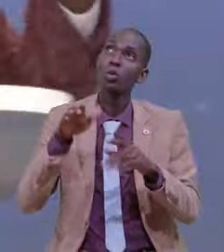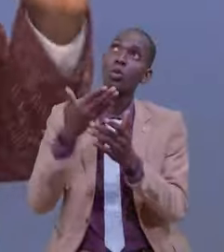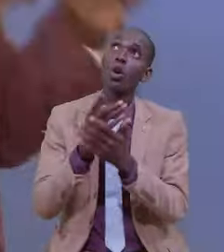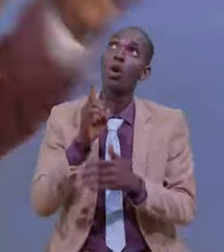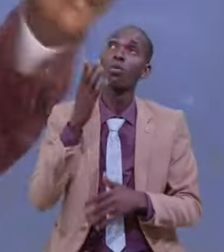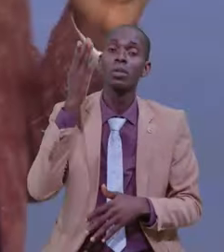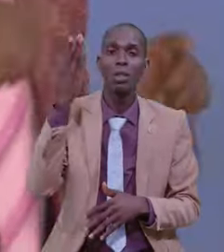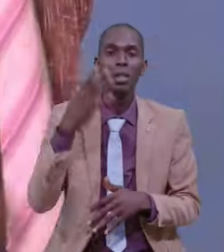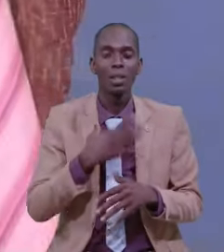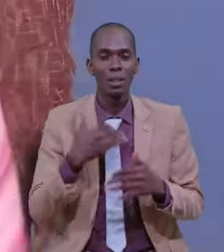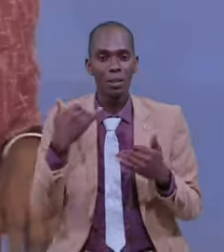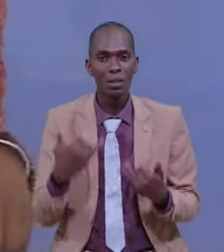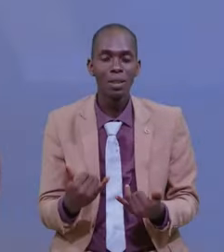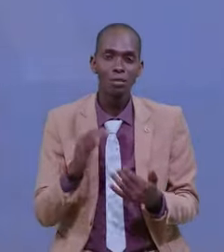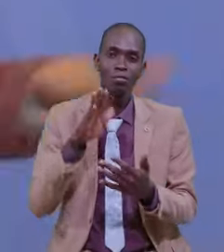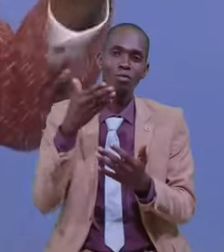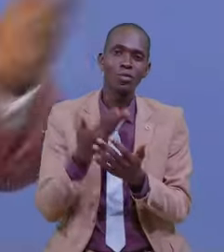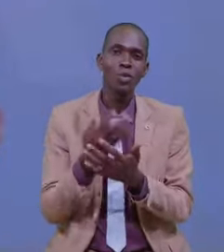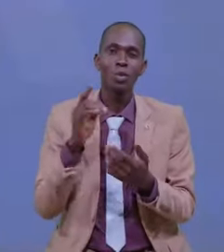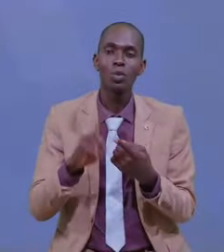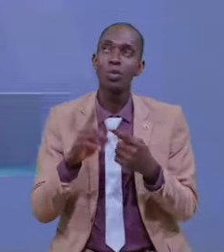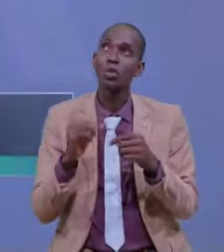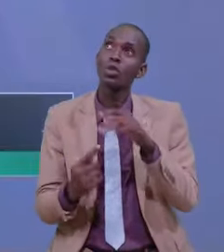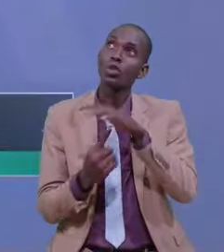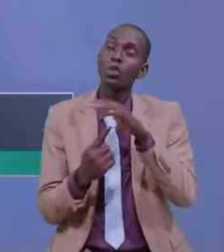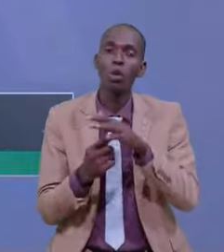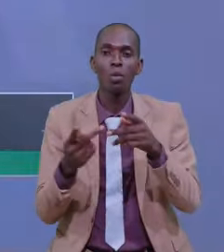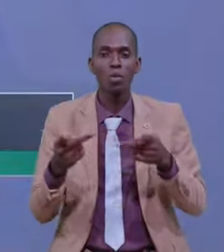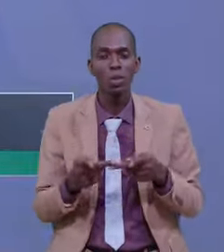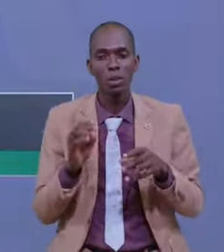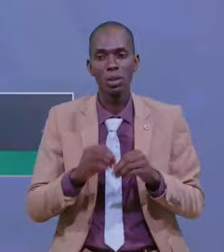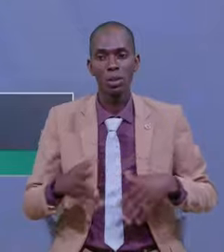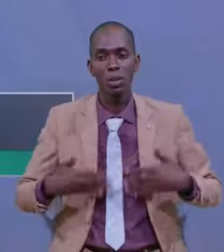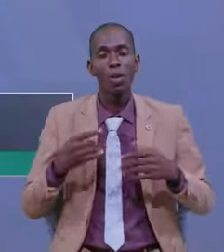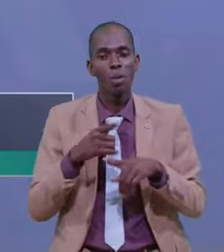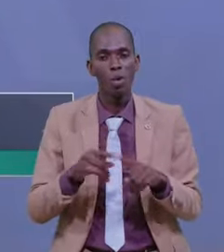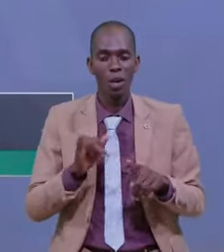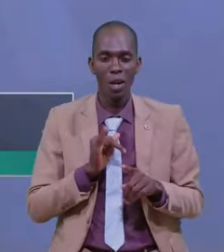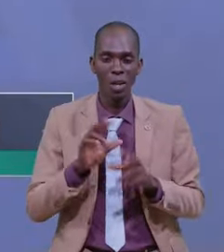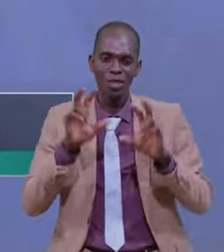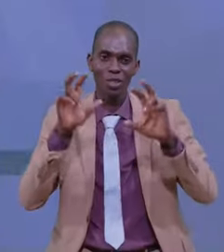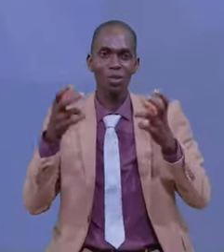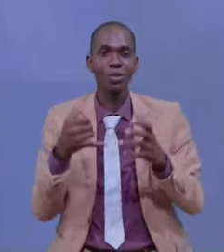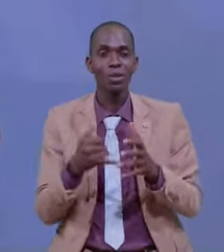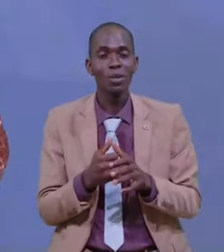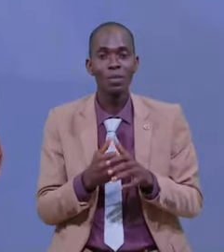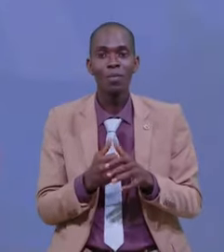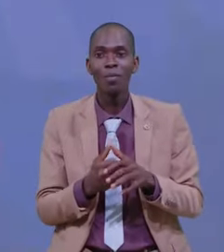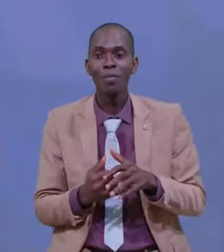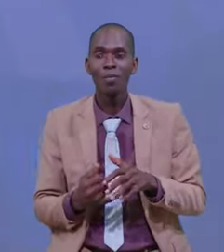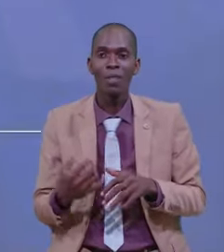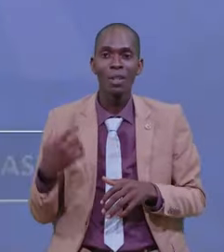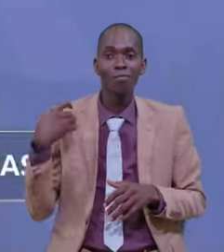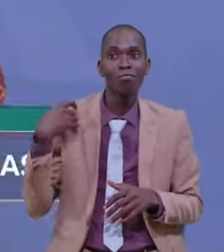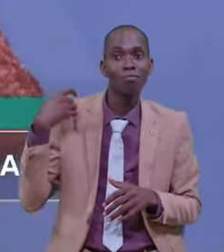the foremost place in life. But I've titled it, Championship at Every